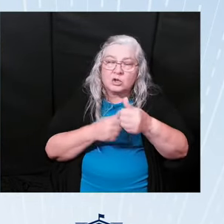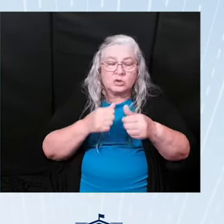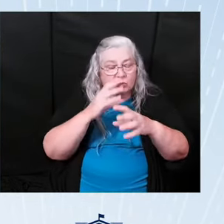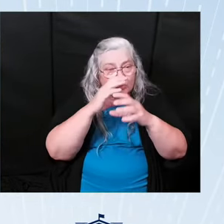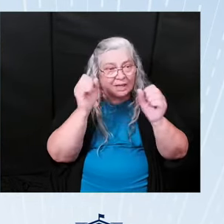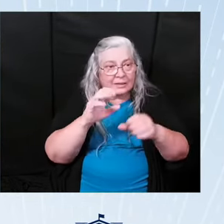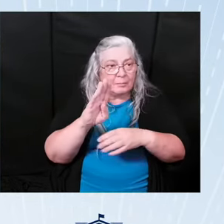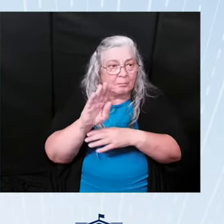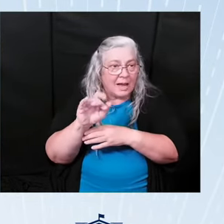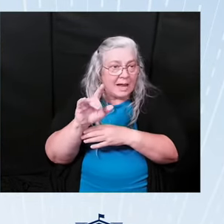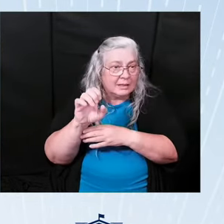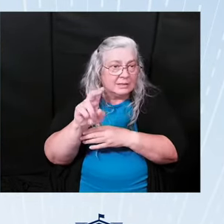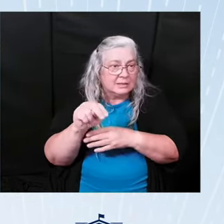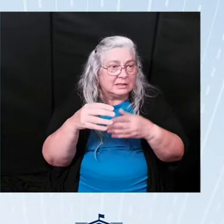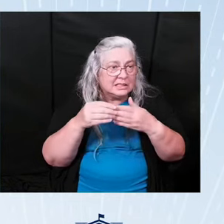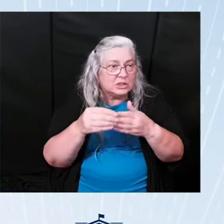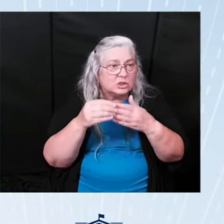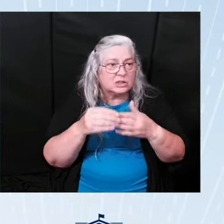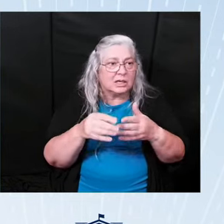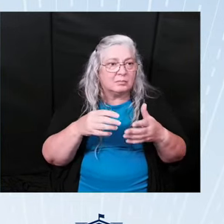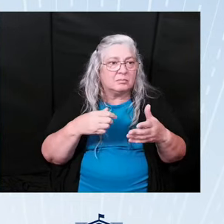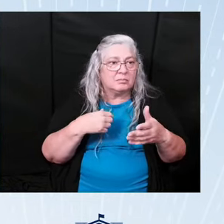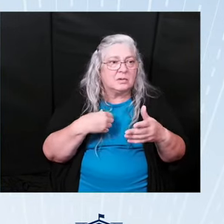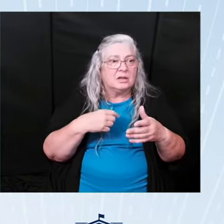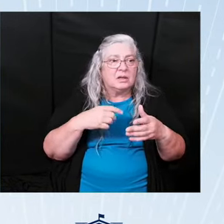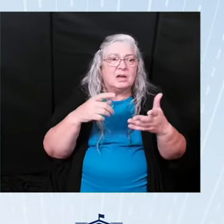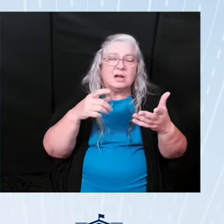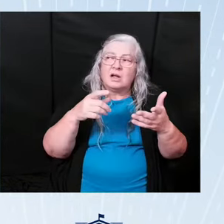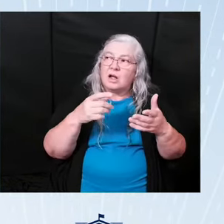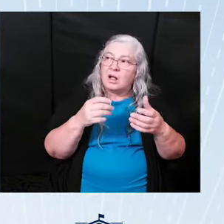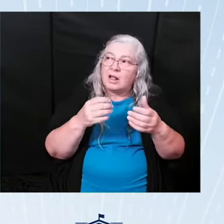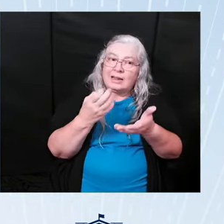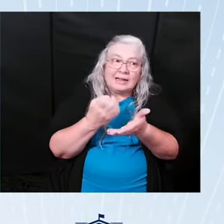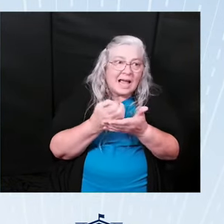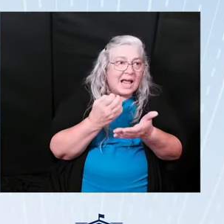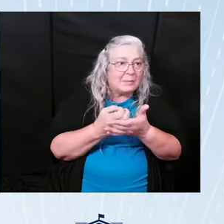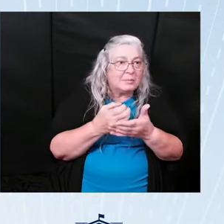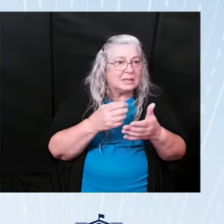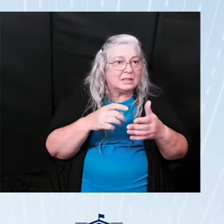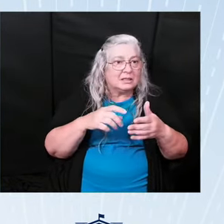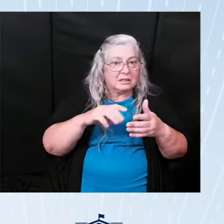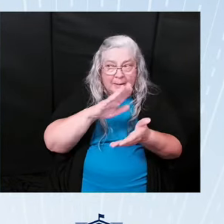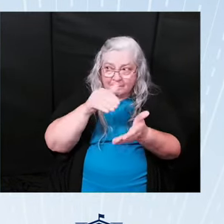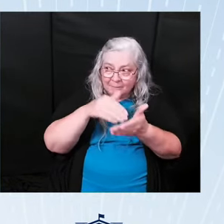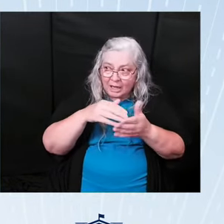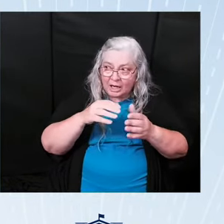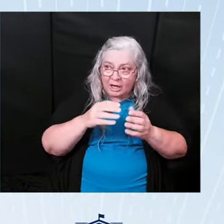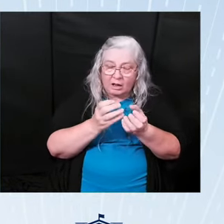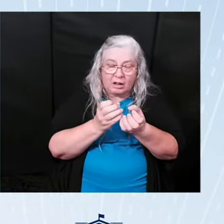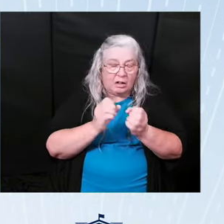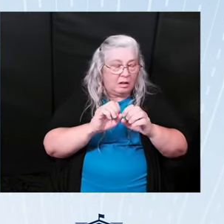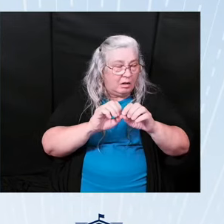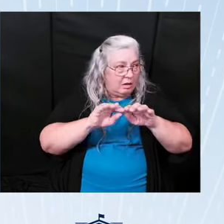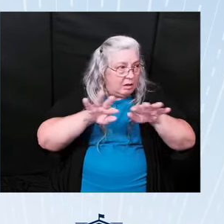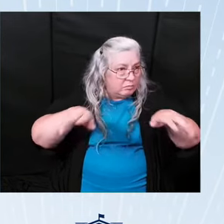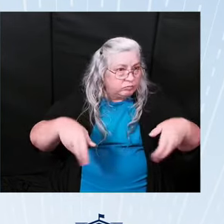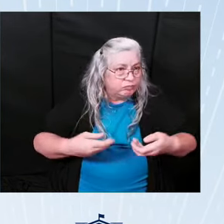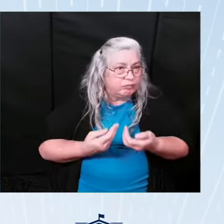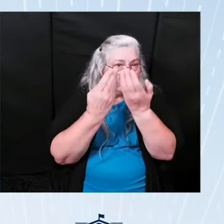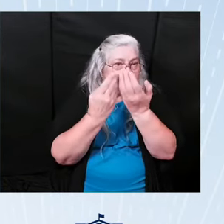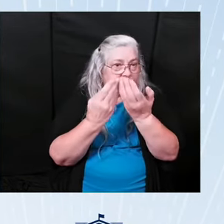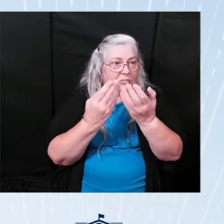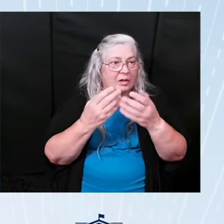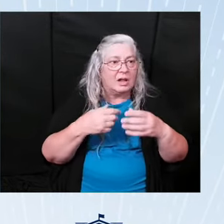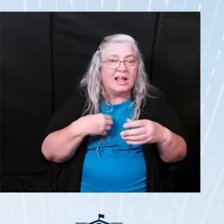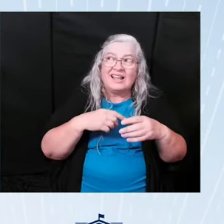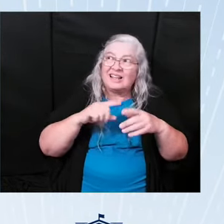down. Because it doesn't always get to the bottom. In many instances, folks get left behind. We have a country of the haves and the have-nots,